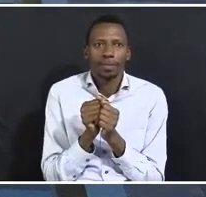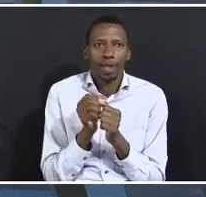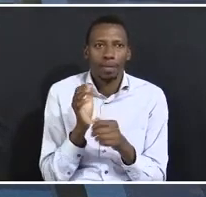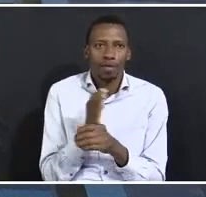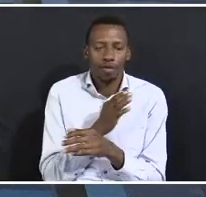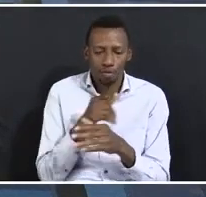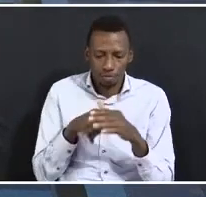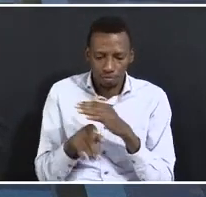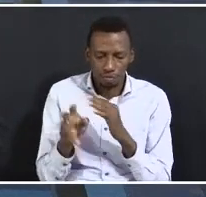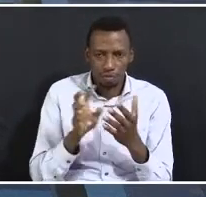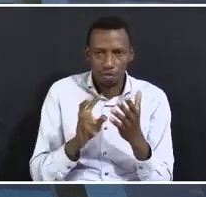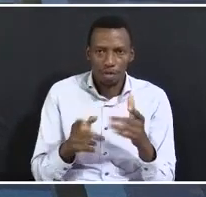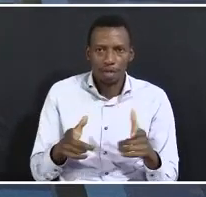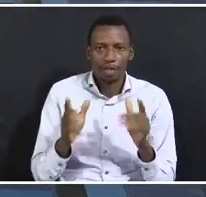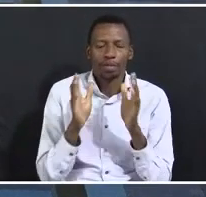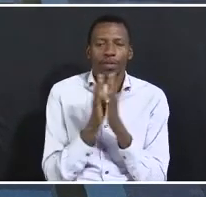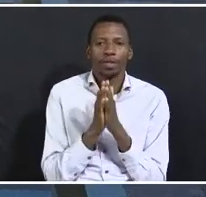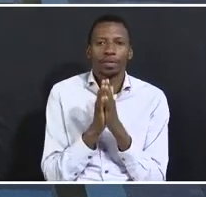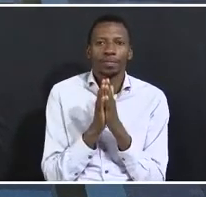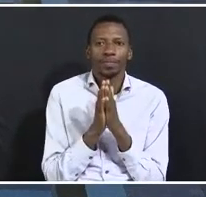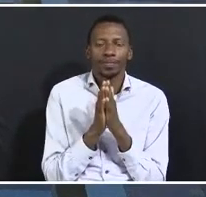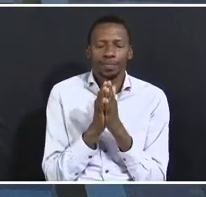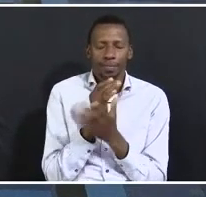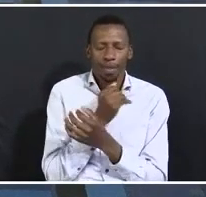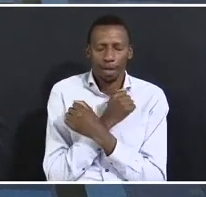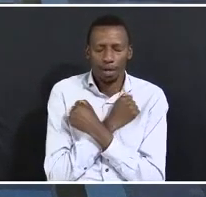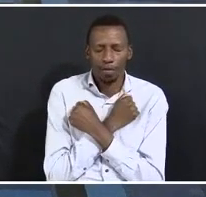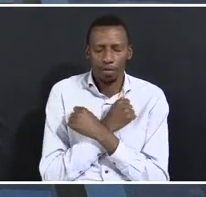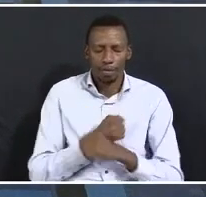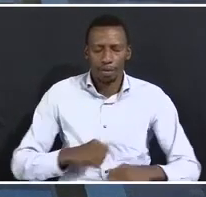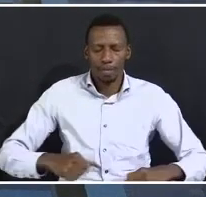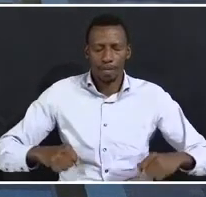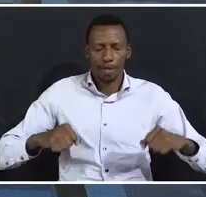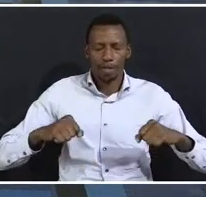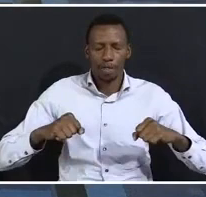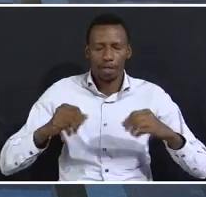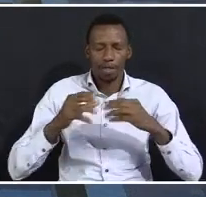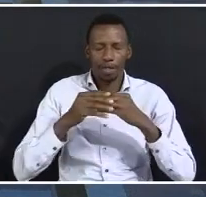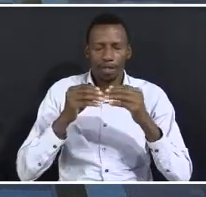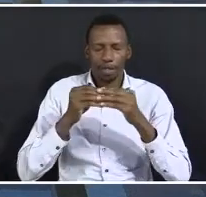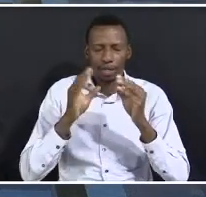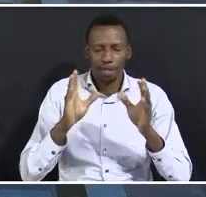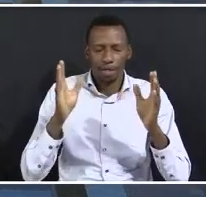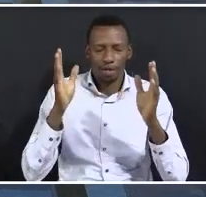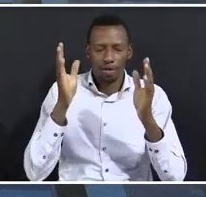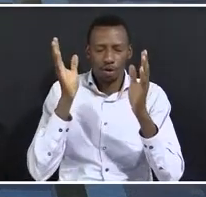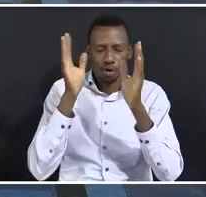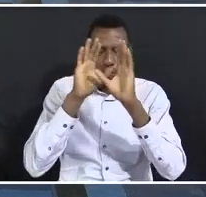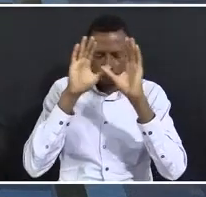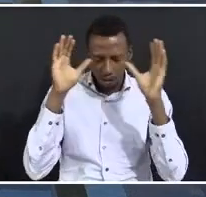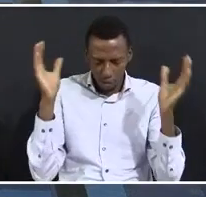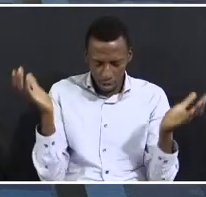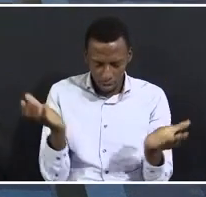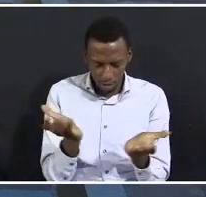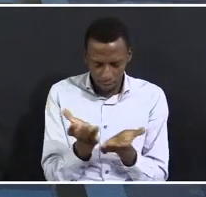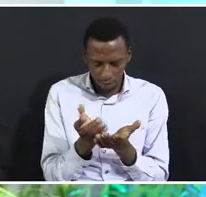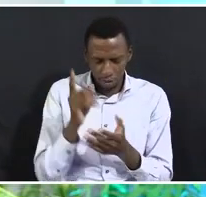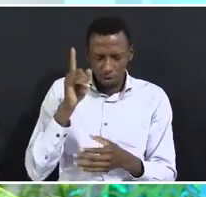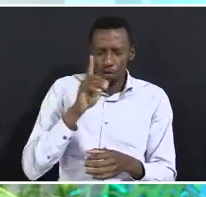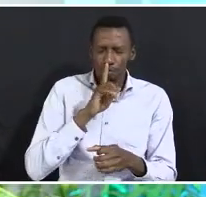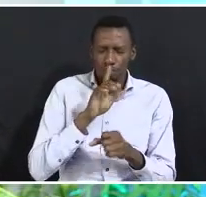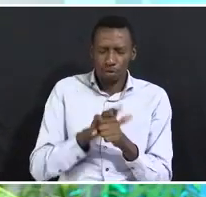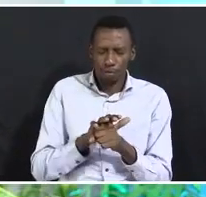reading, let me pray. Loving Master, the creator of the universe, you promised to labor with